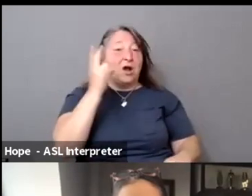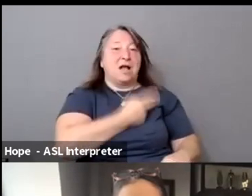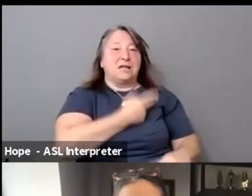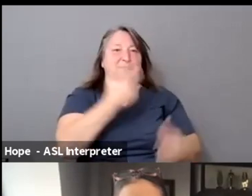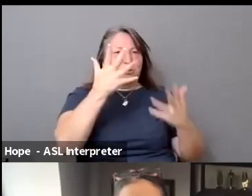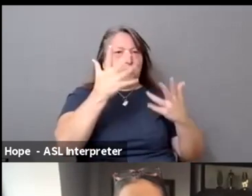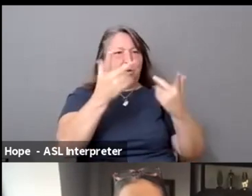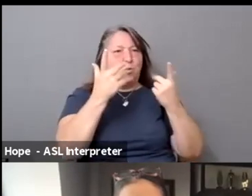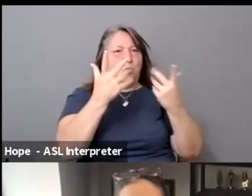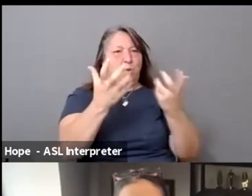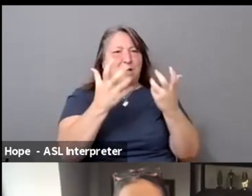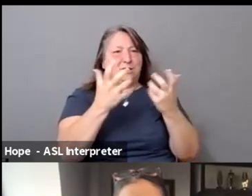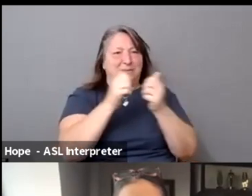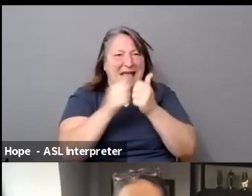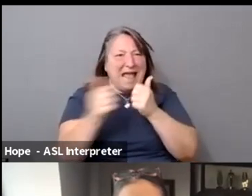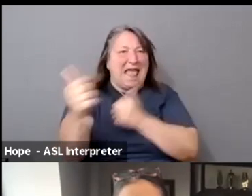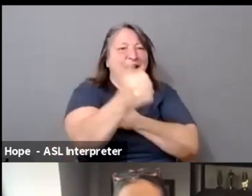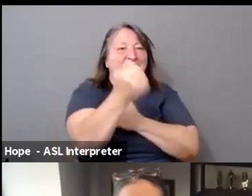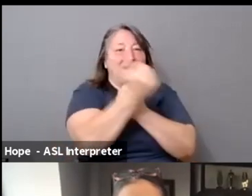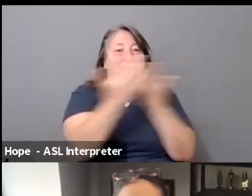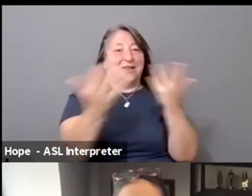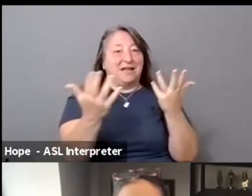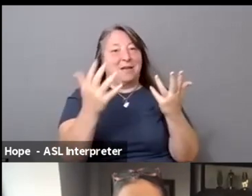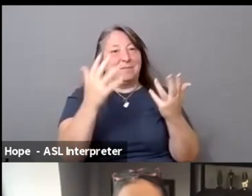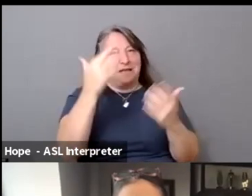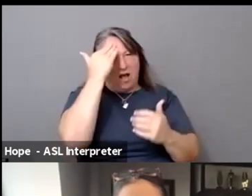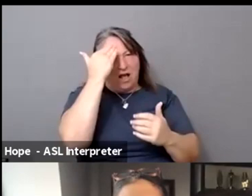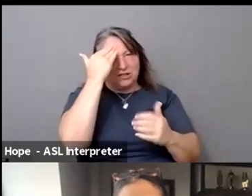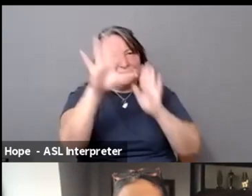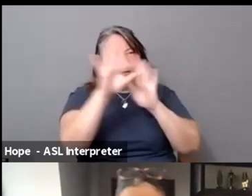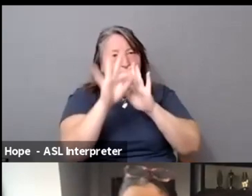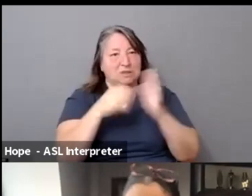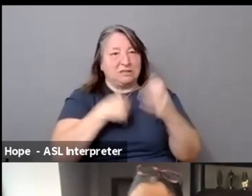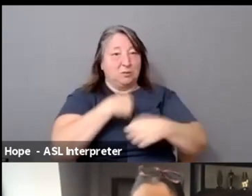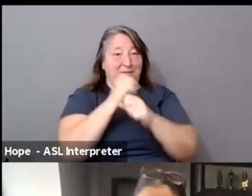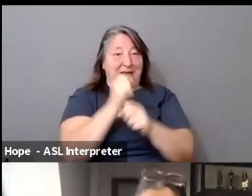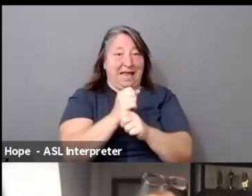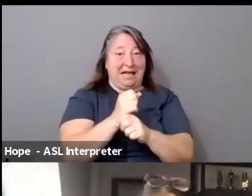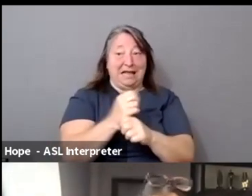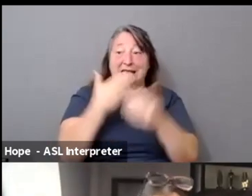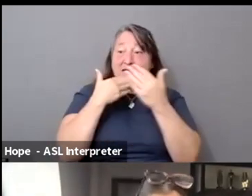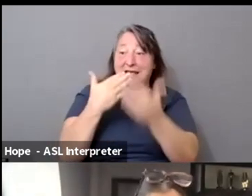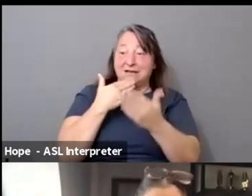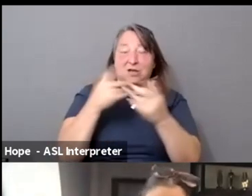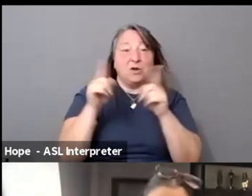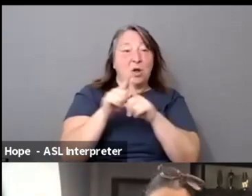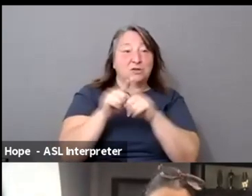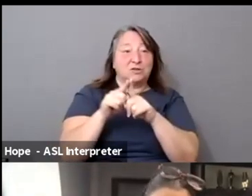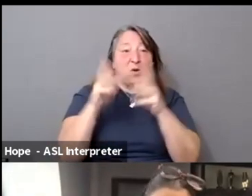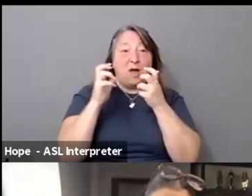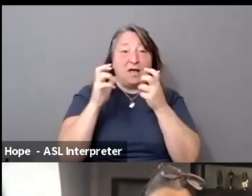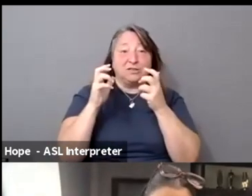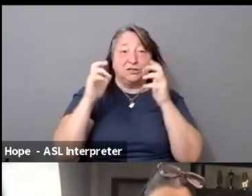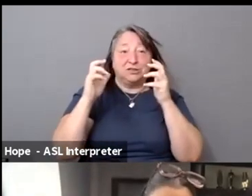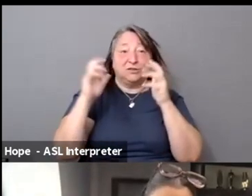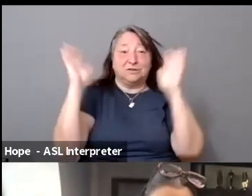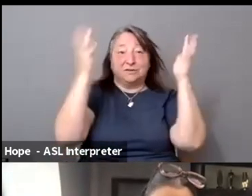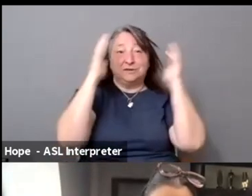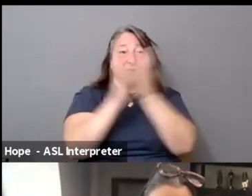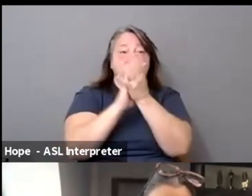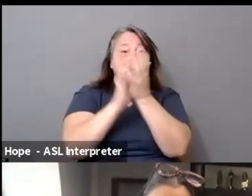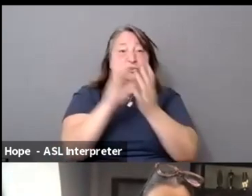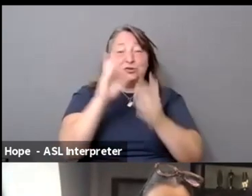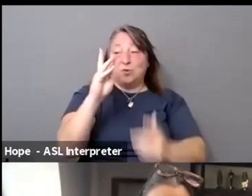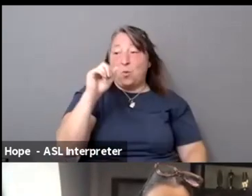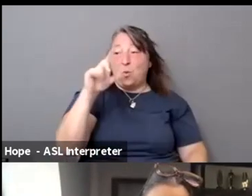things and be conscious of the choices that we make. Thank you. And then I also want to give a shout out to the Walt Disney Company, who is